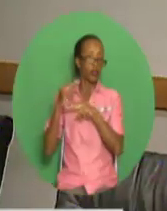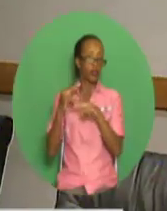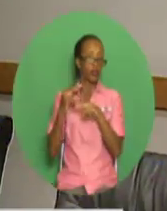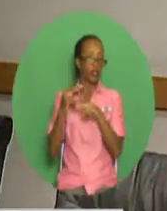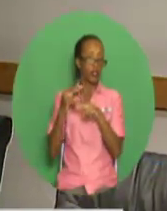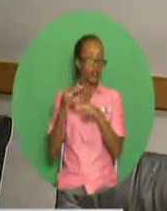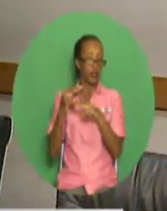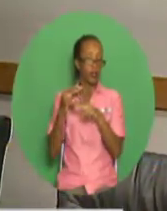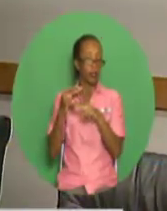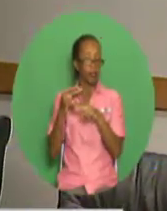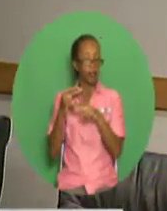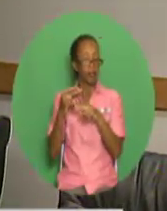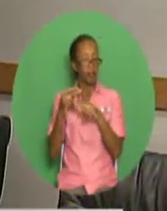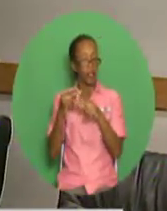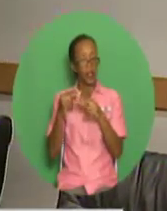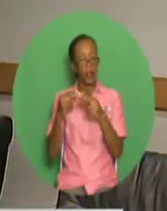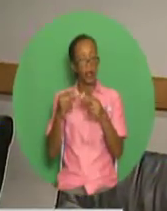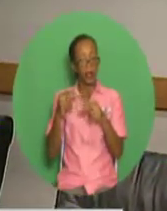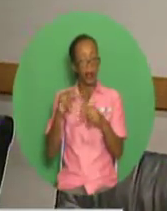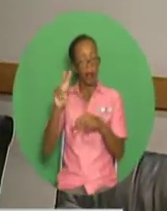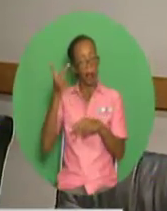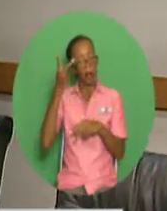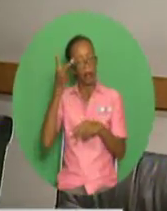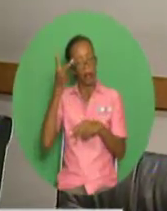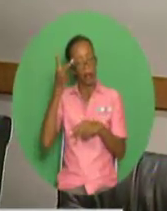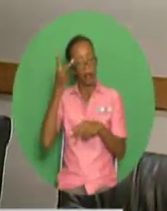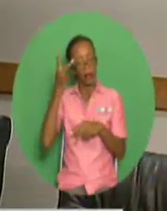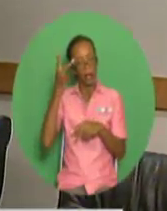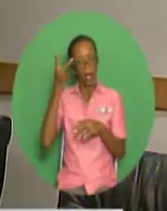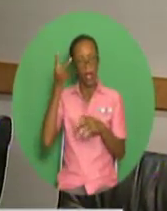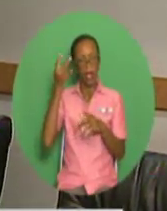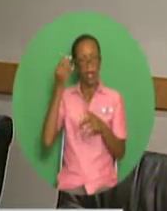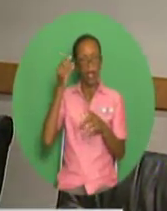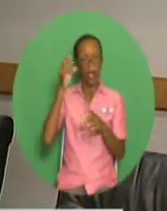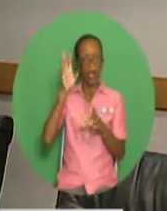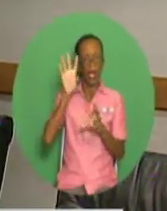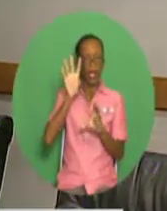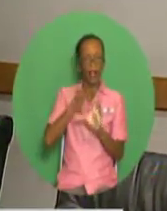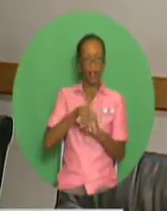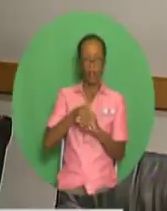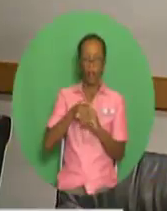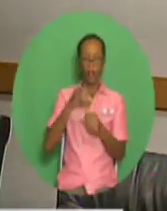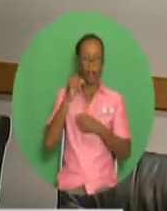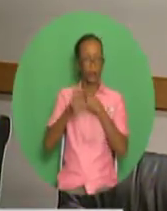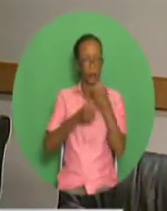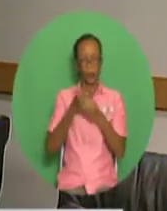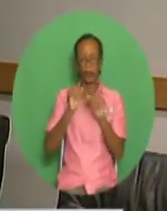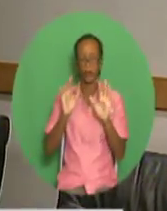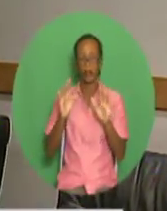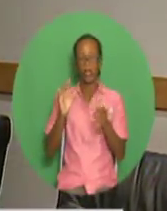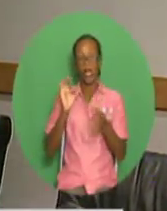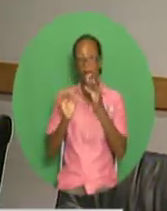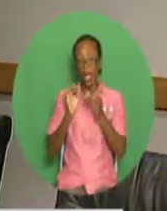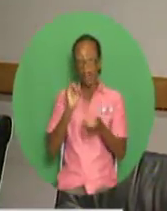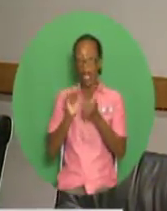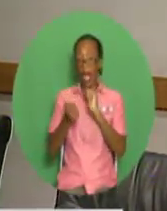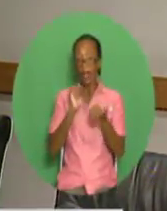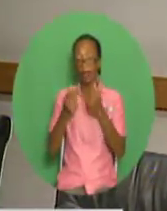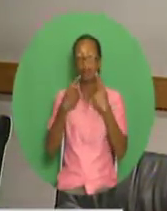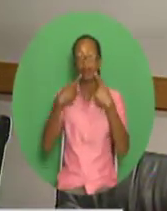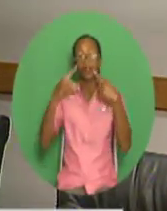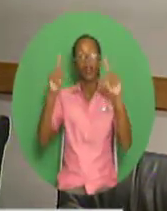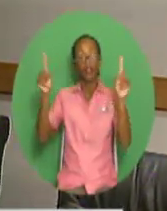both sides have played it to extensive politics with regards to when athletes do well. We want athletes to know what they're getting